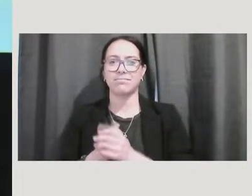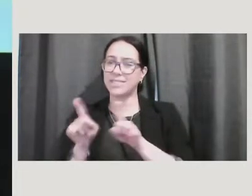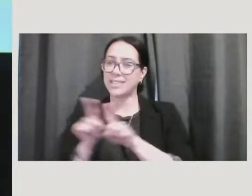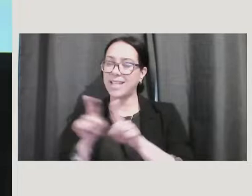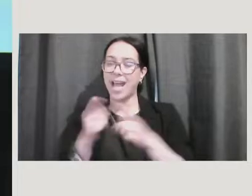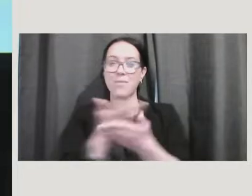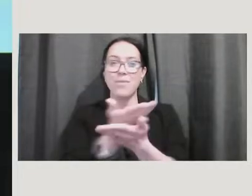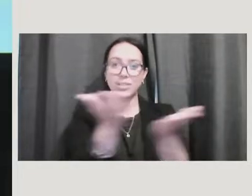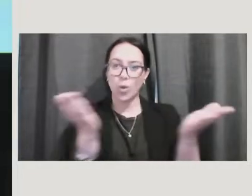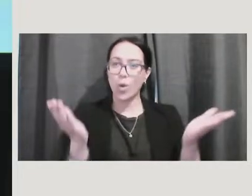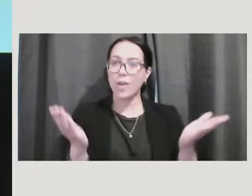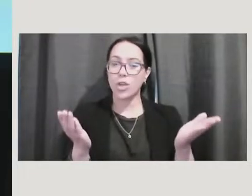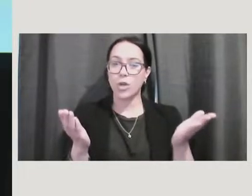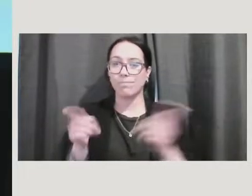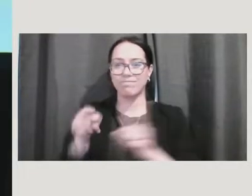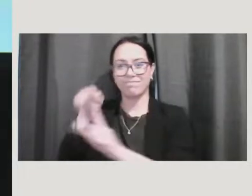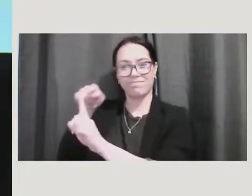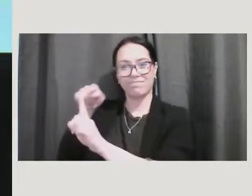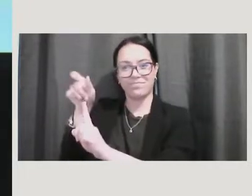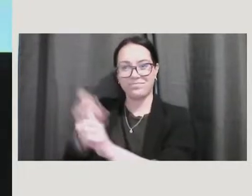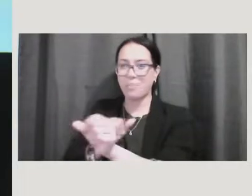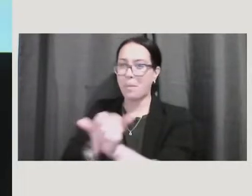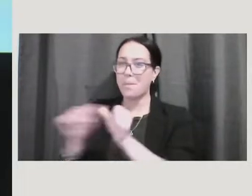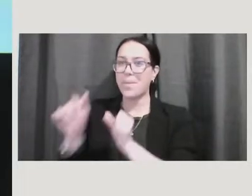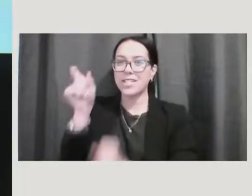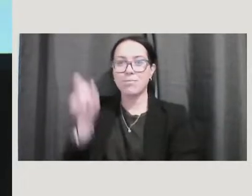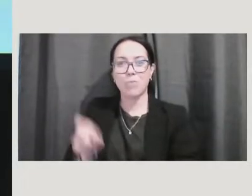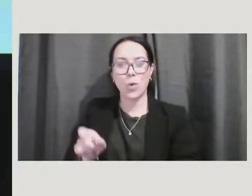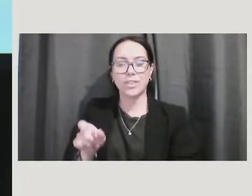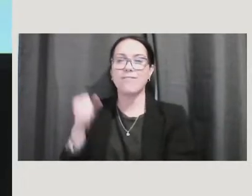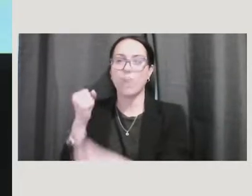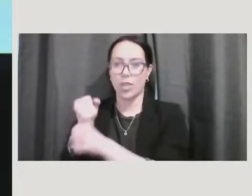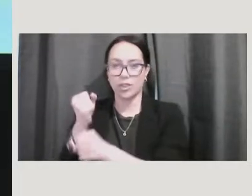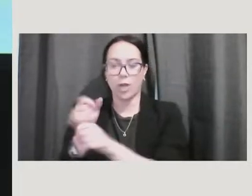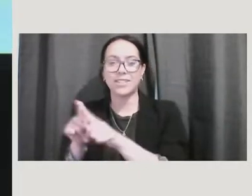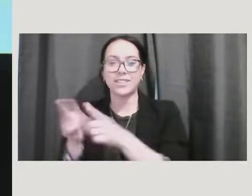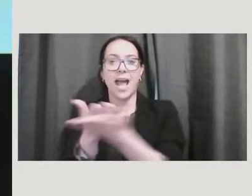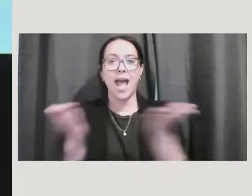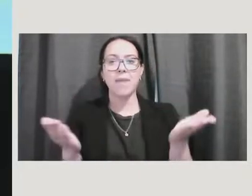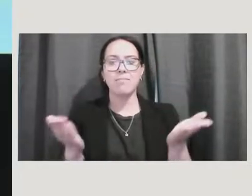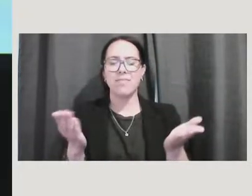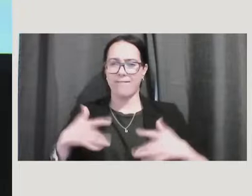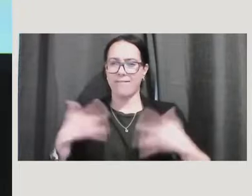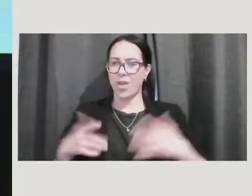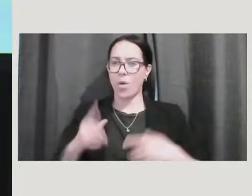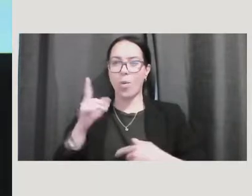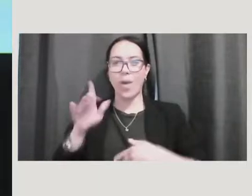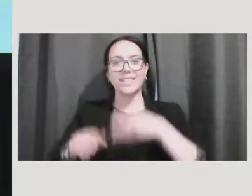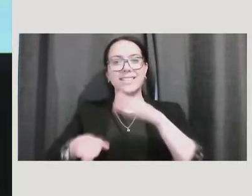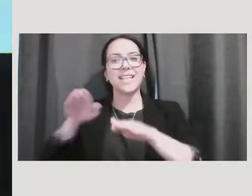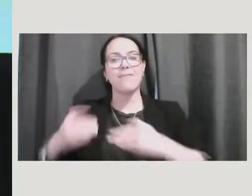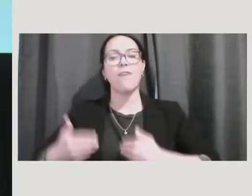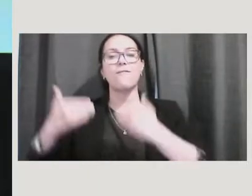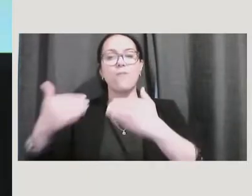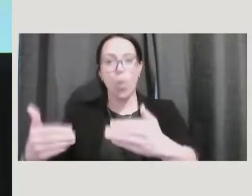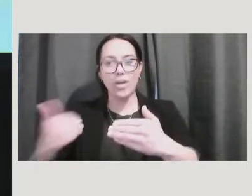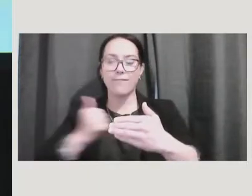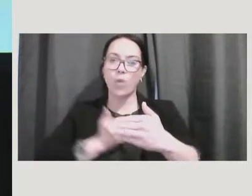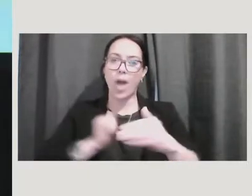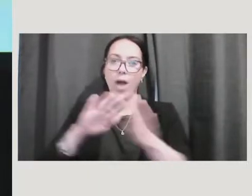the best person for the job and another step forward for our community many many more to come